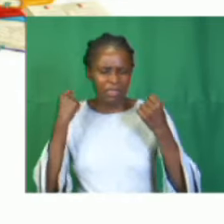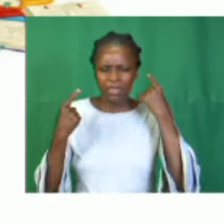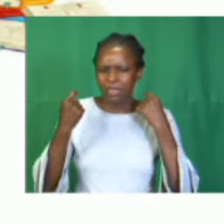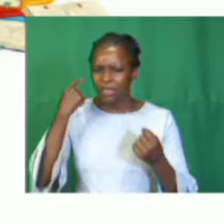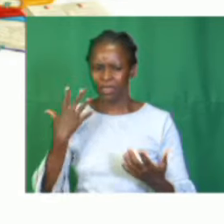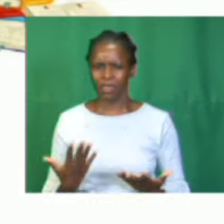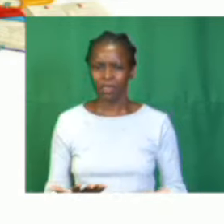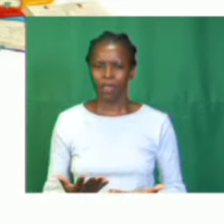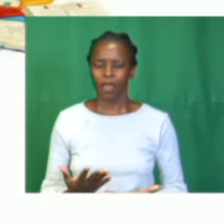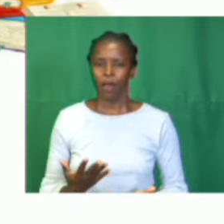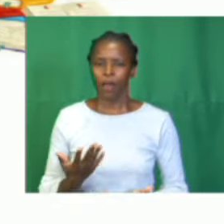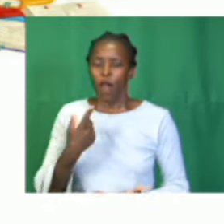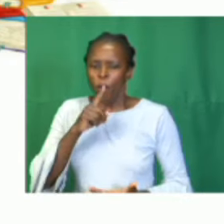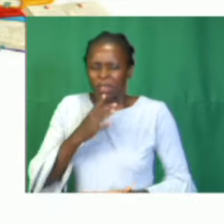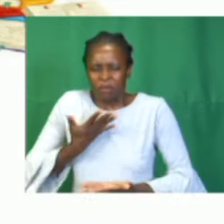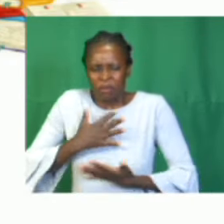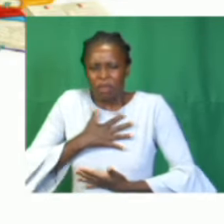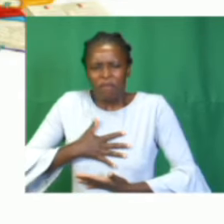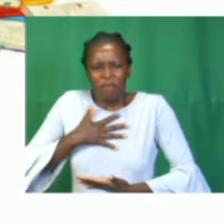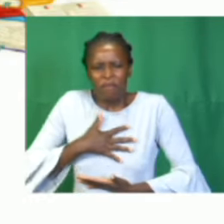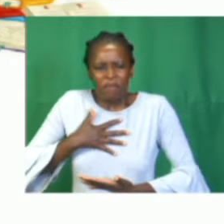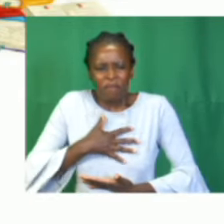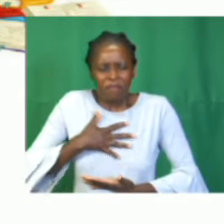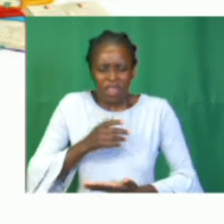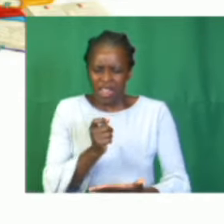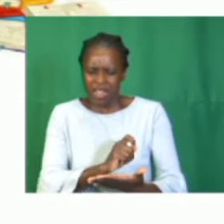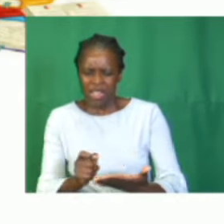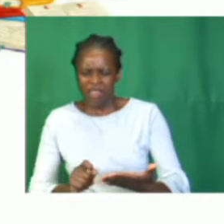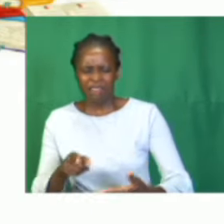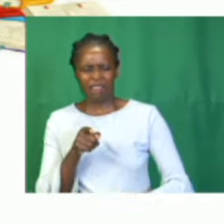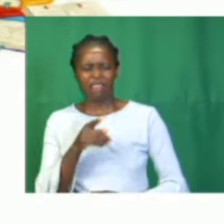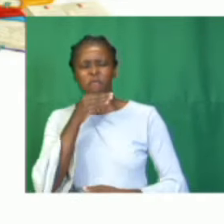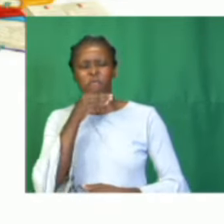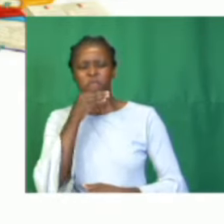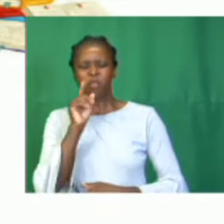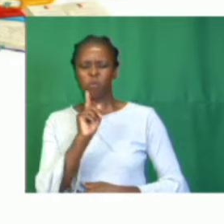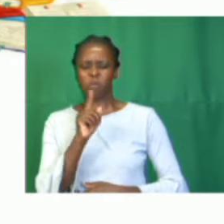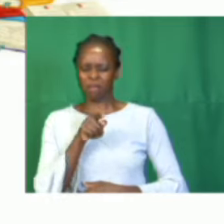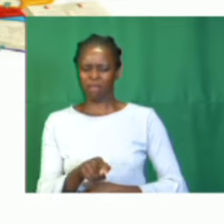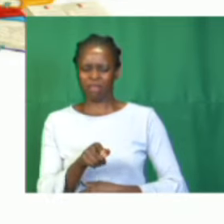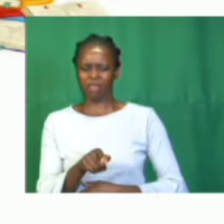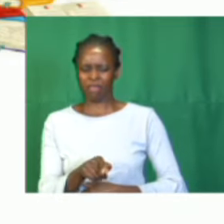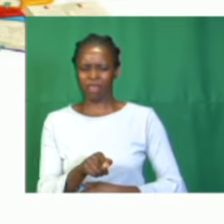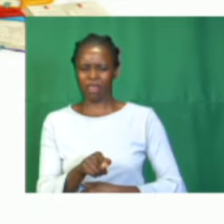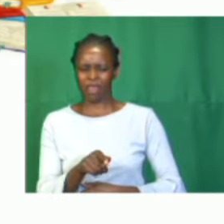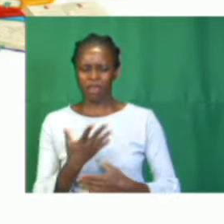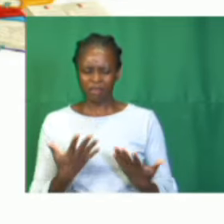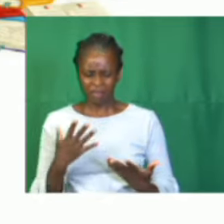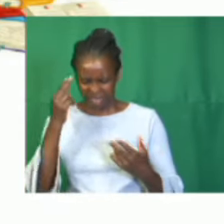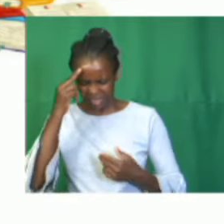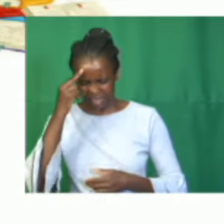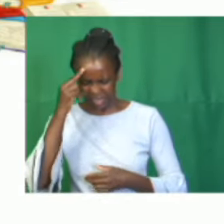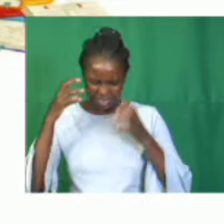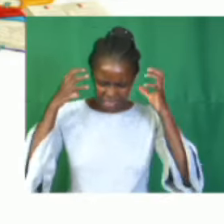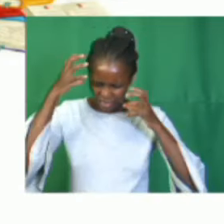yourself actually feeling what the speaker, or what the writer rather, is trying to express. Sometimes you may find